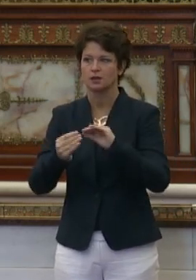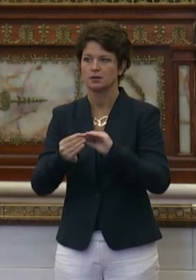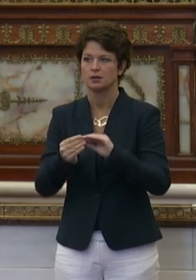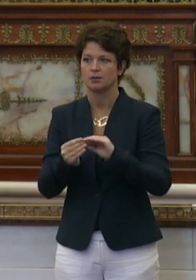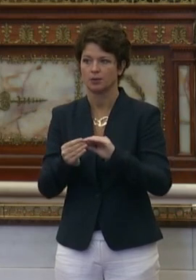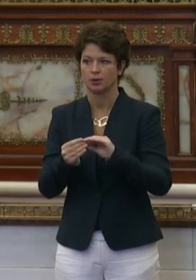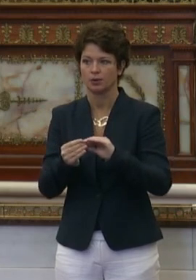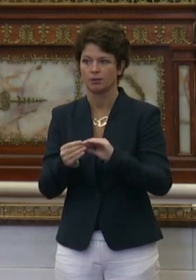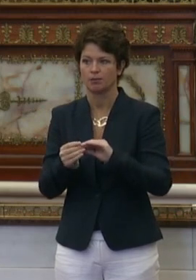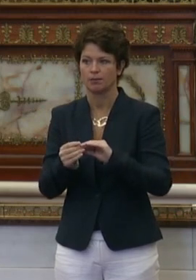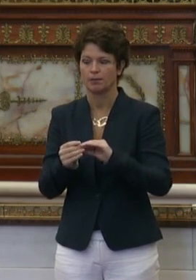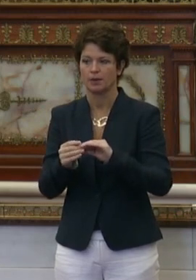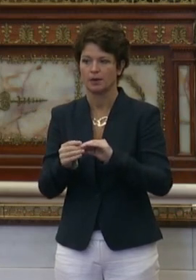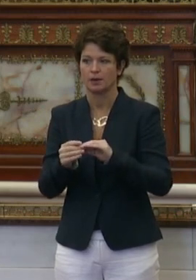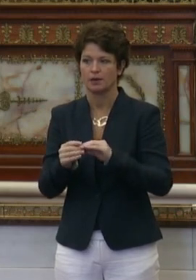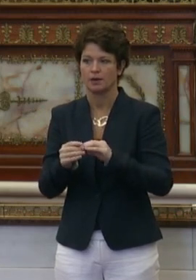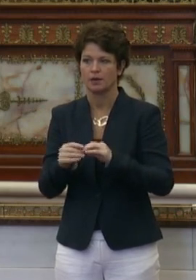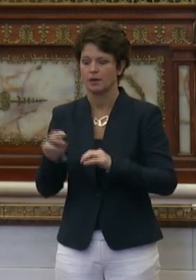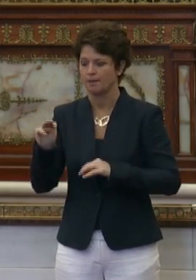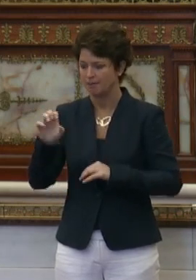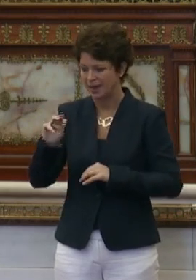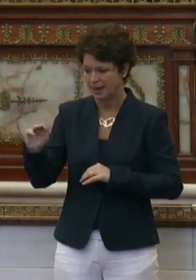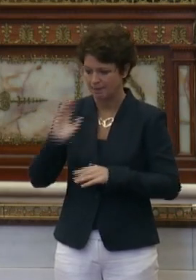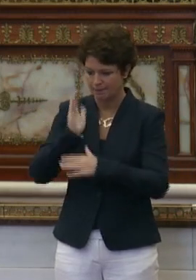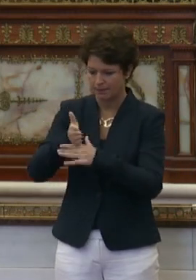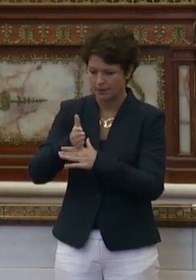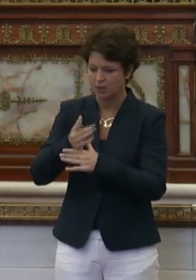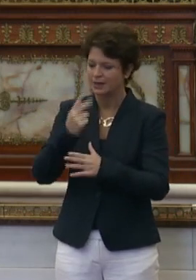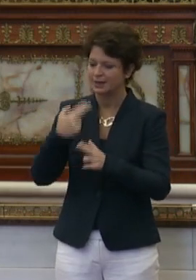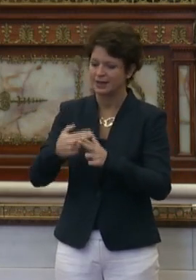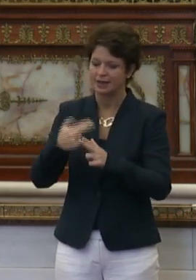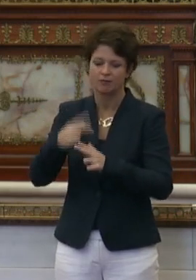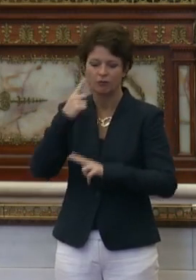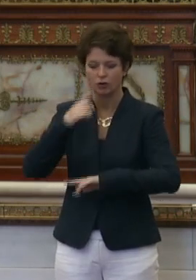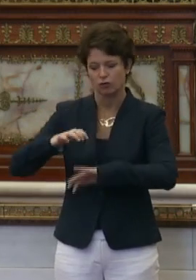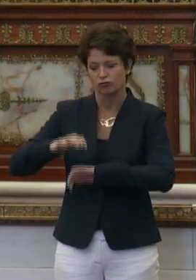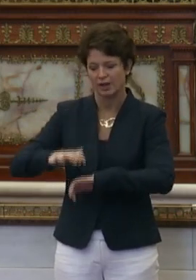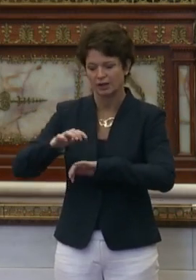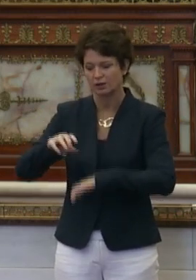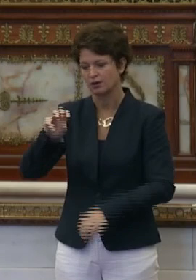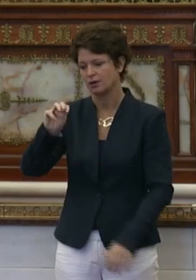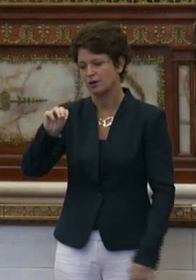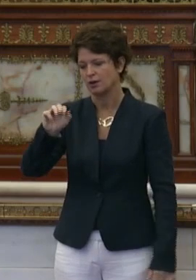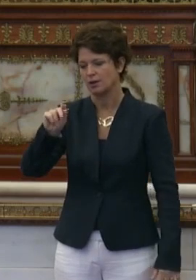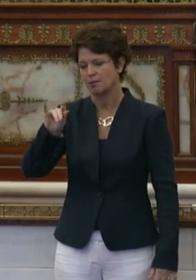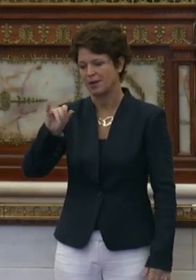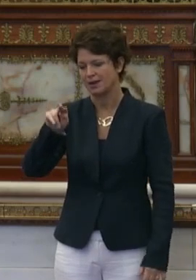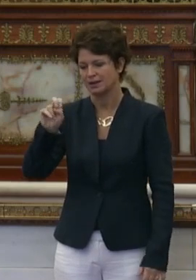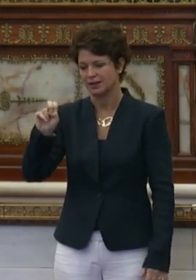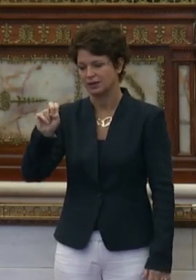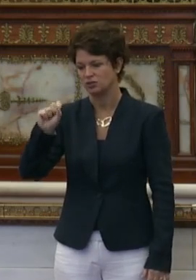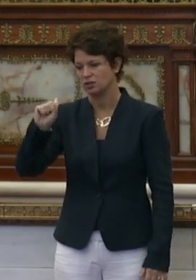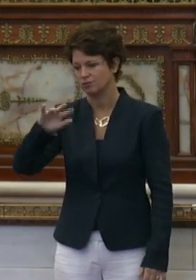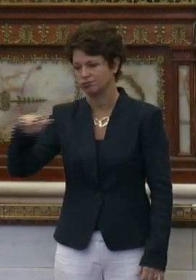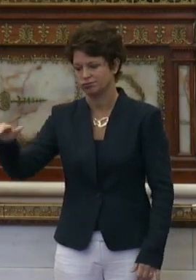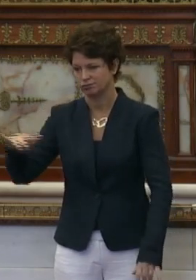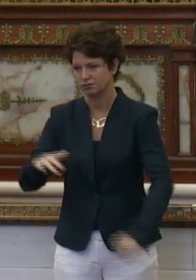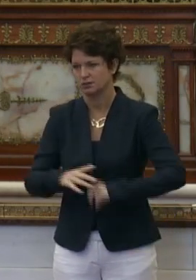tenant. Madam? Huh? Can you just state your name for the record, please? I'm sorry. Madeline Shikumba. Yeah.